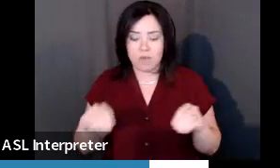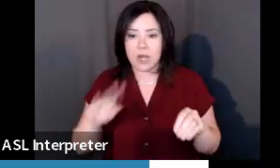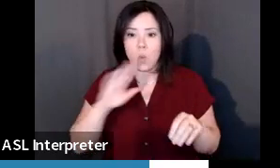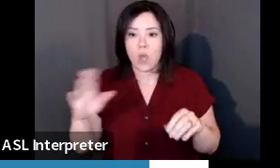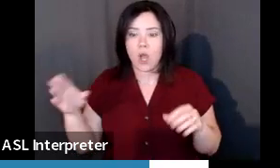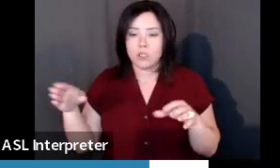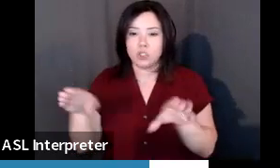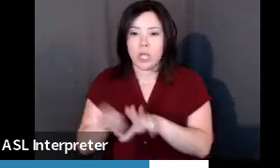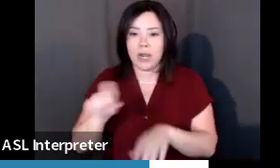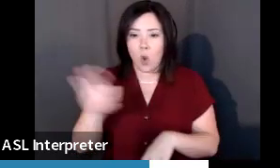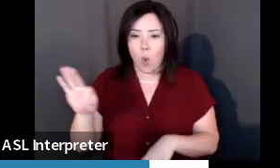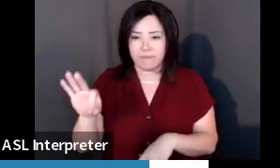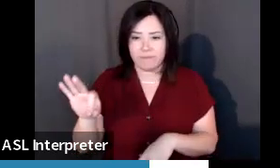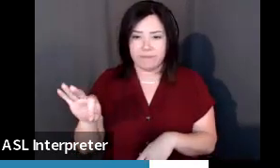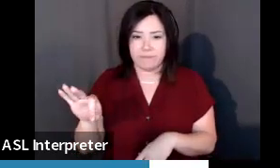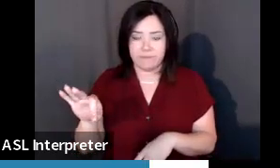certain period of time.